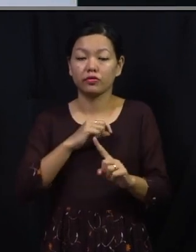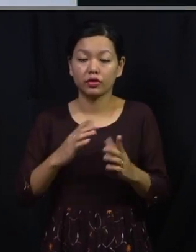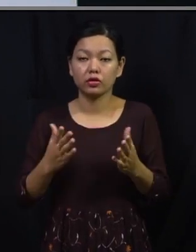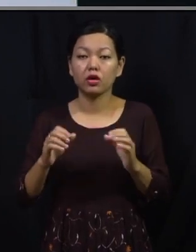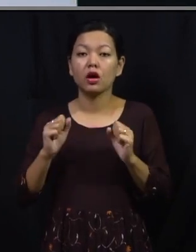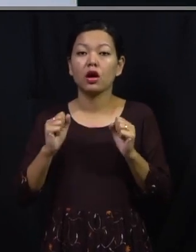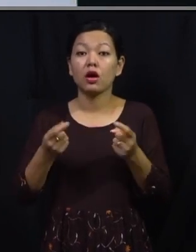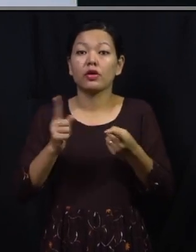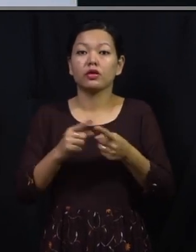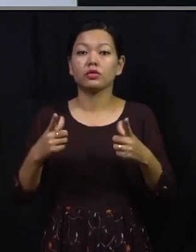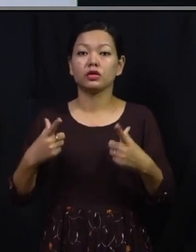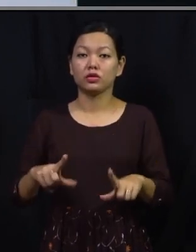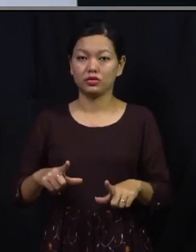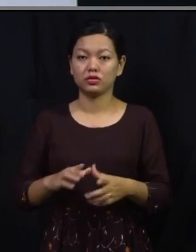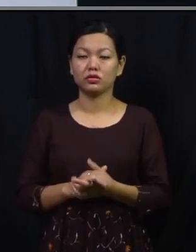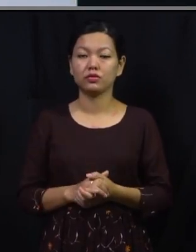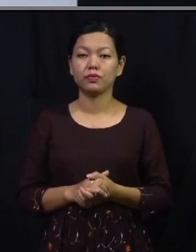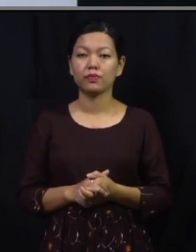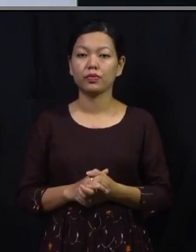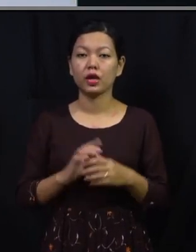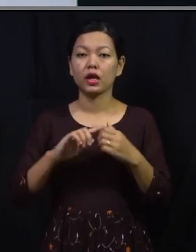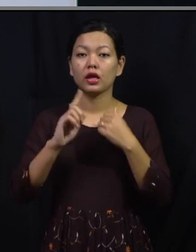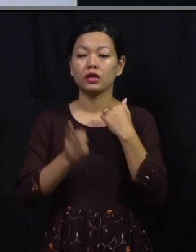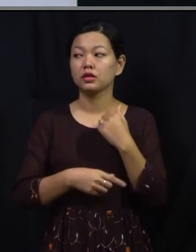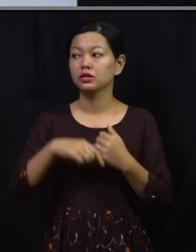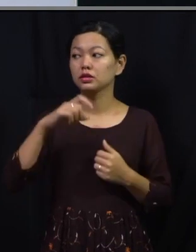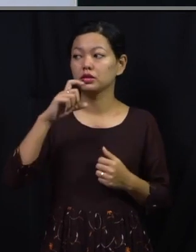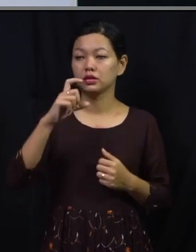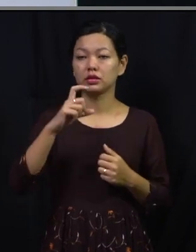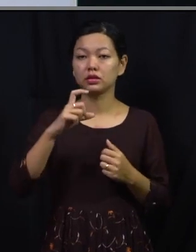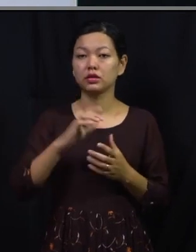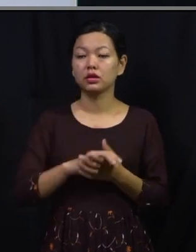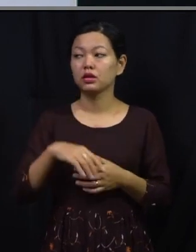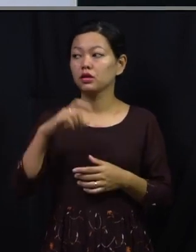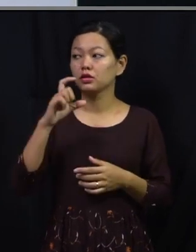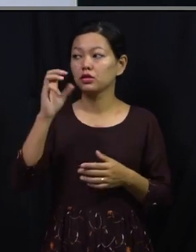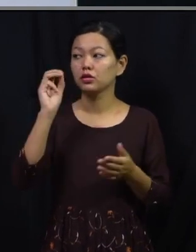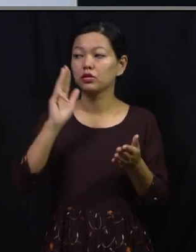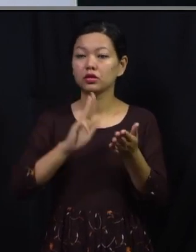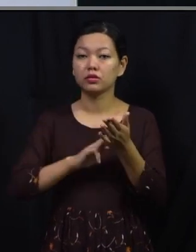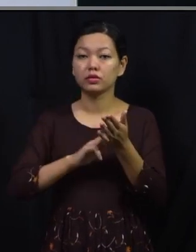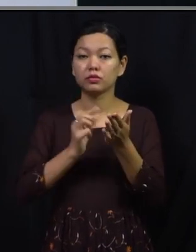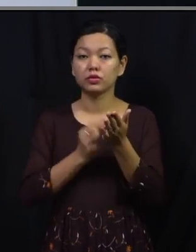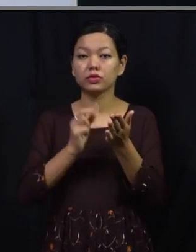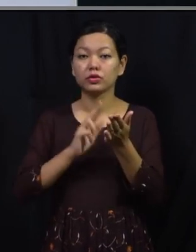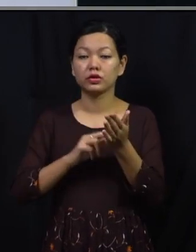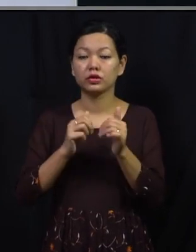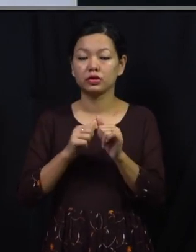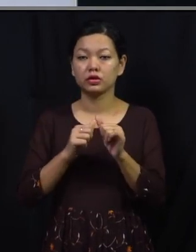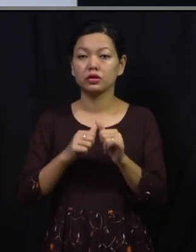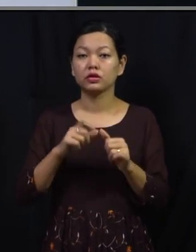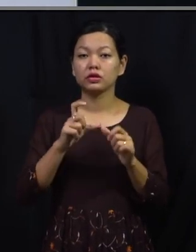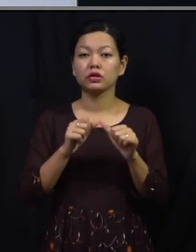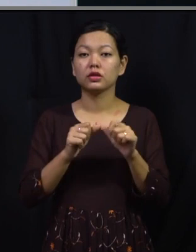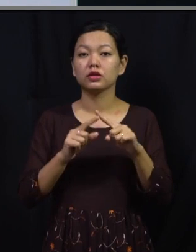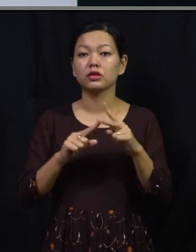is C, is communicating. So once you have done these steps, that is, once you have summarized and got your